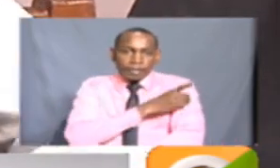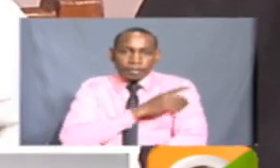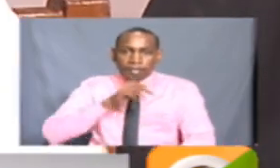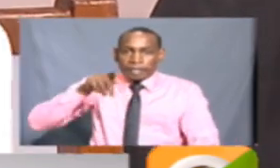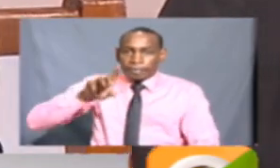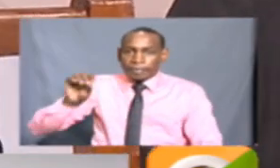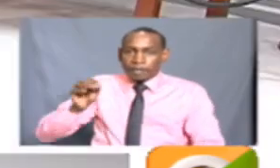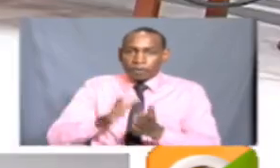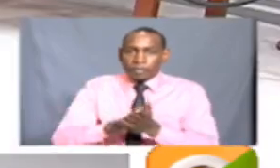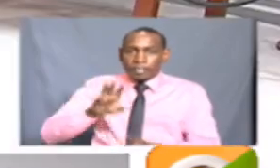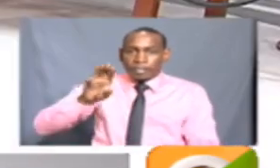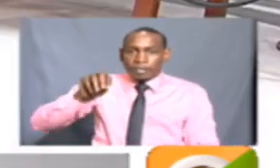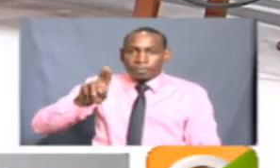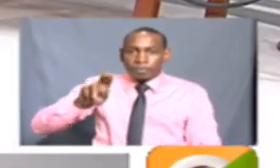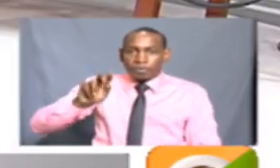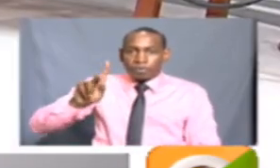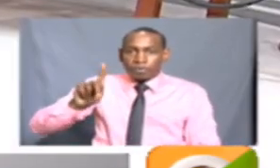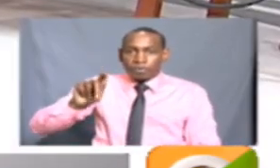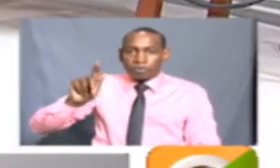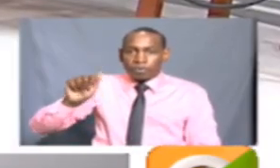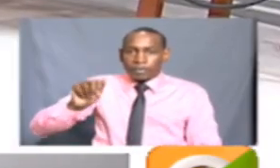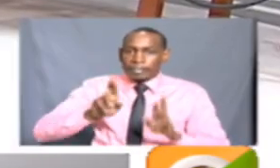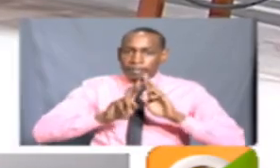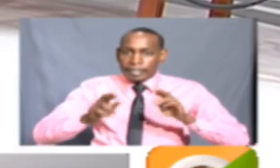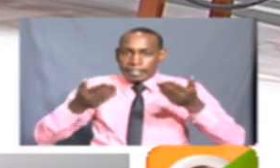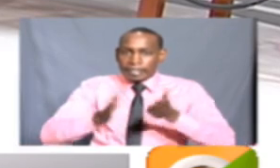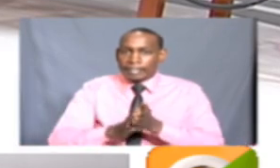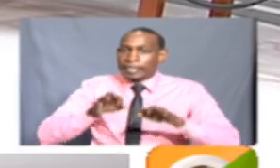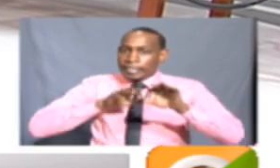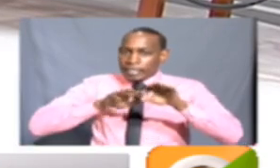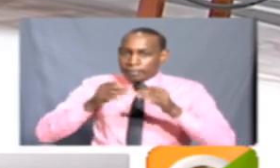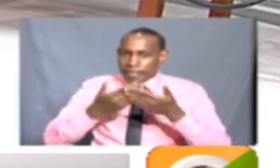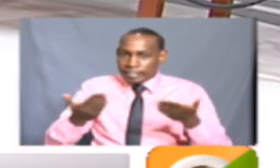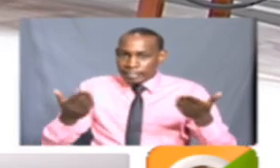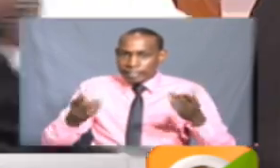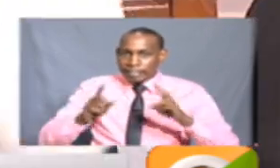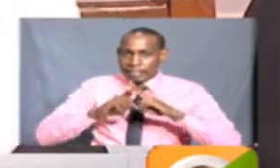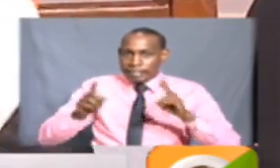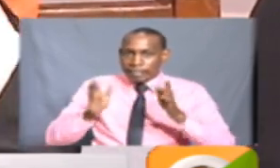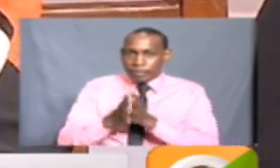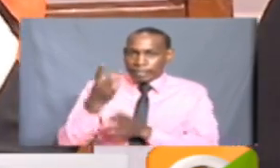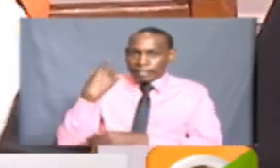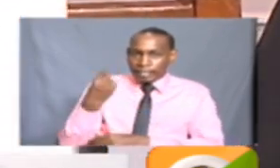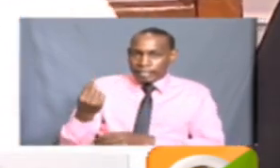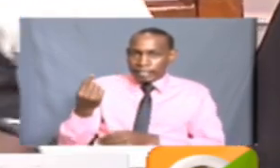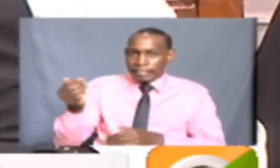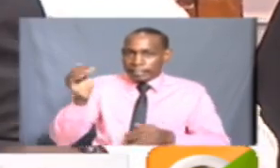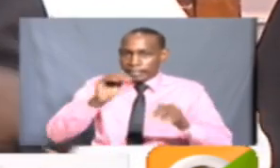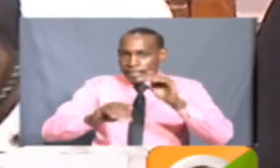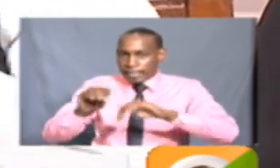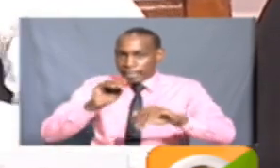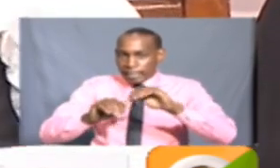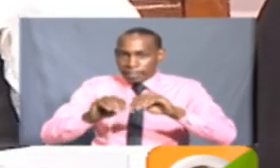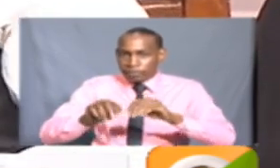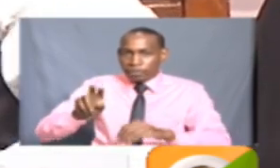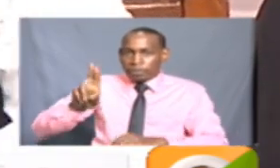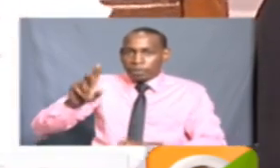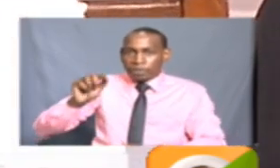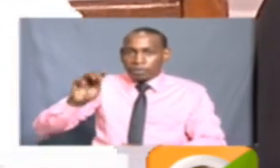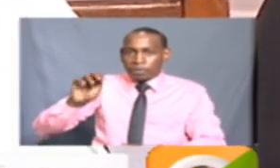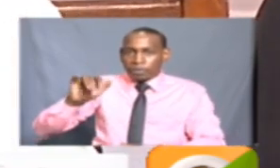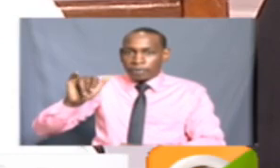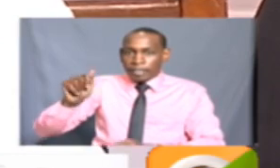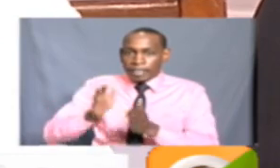Muluka are in the house, and we are breaking things down. Gentlemen, let's start with just the recent election in Ugenya